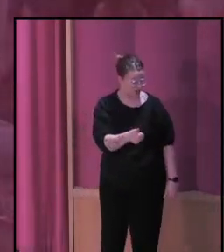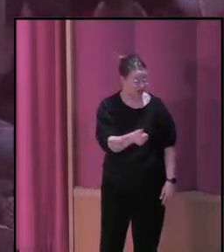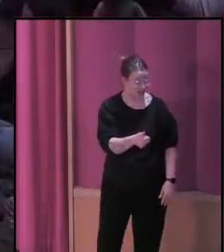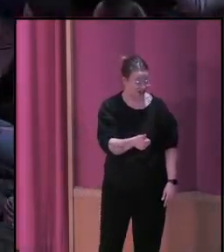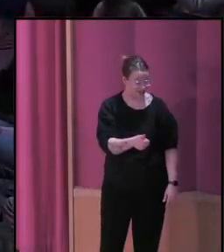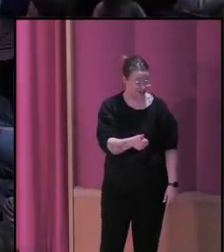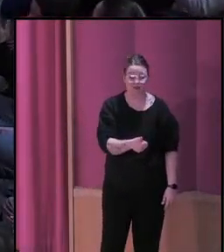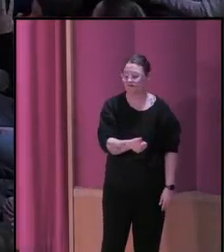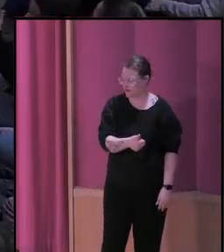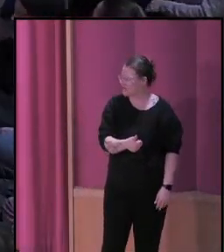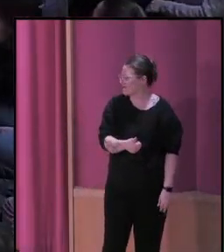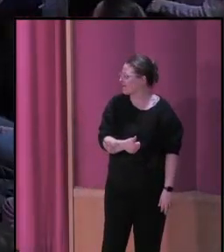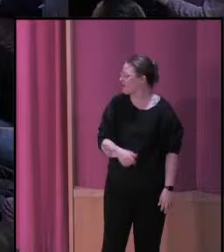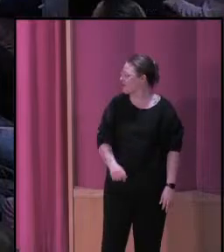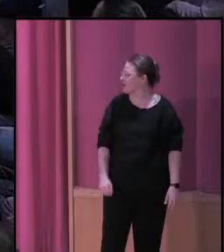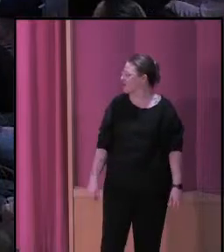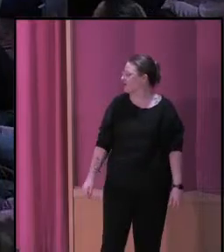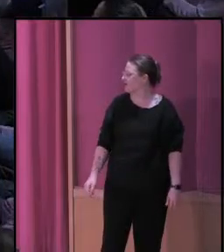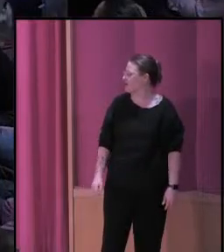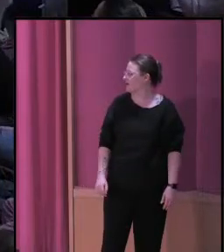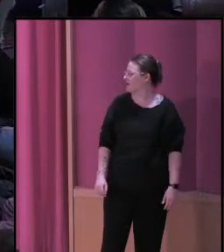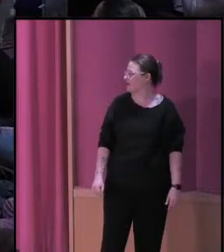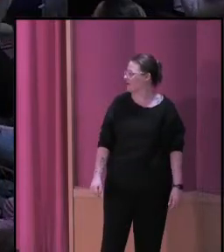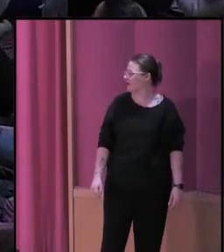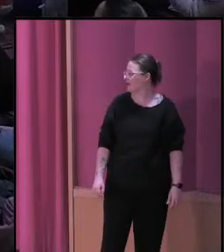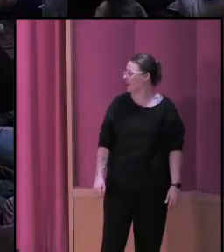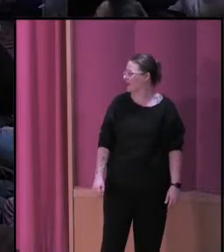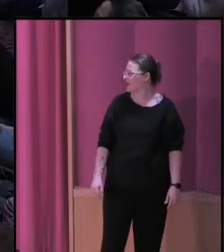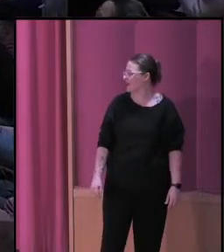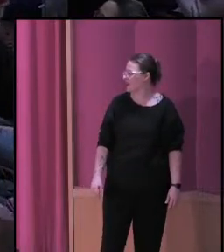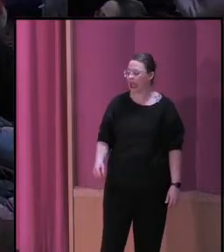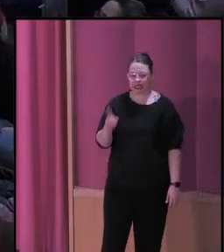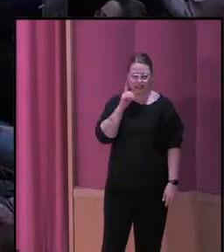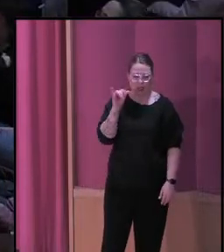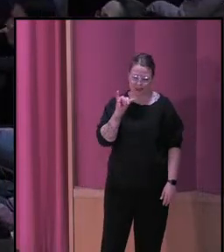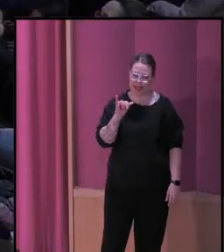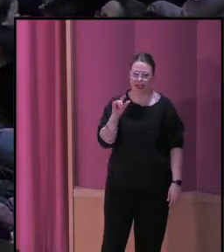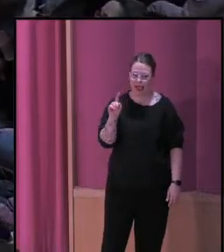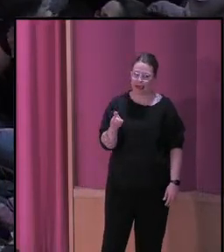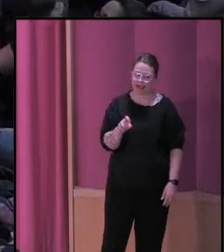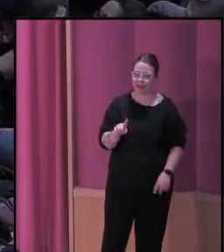Yeah. Sounds to me like I need something better to do with my time.